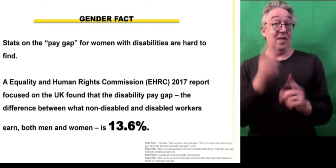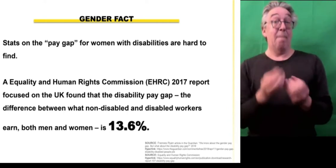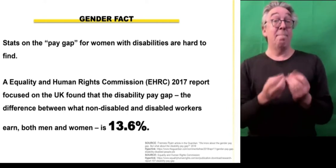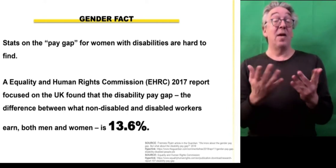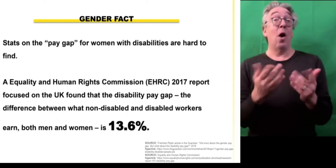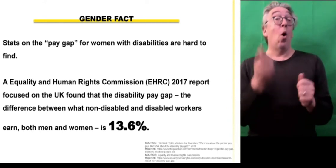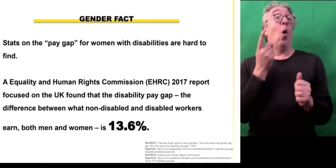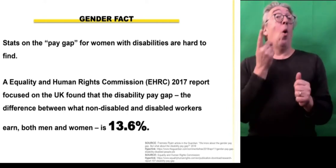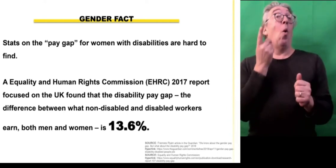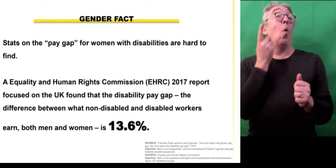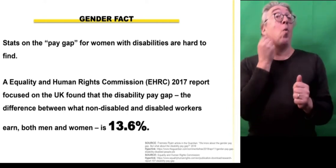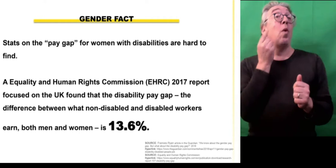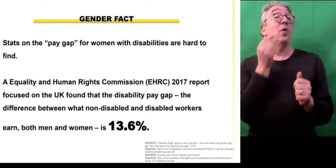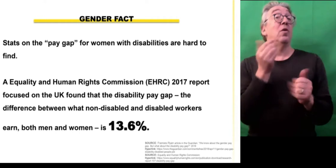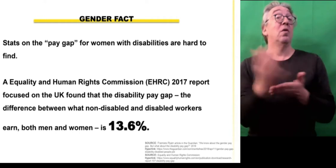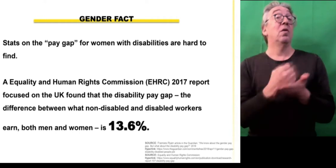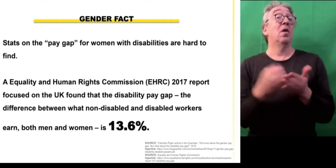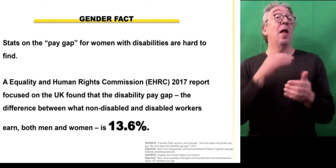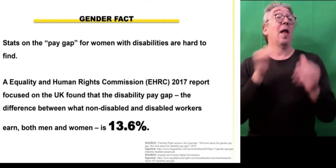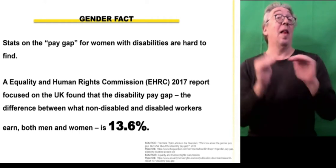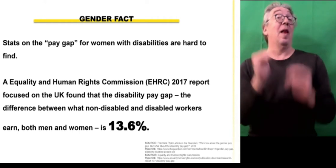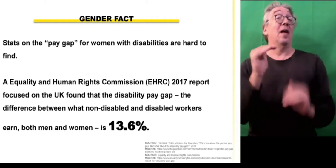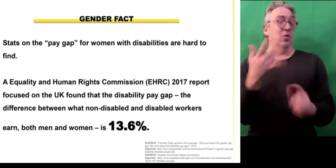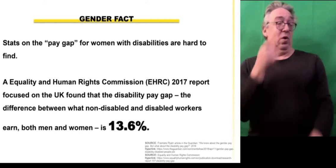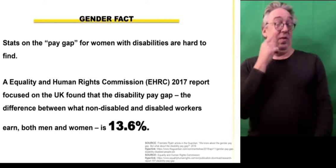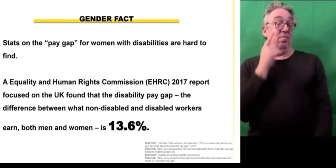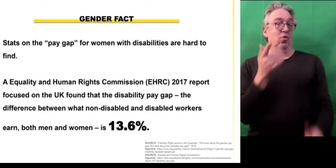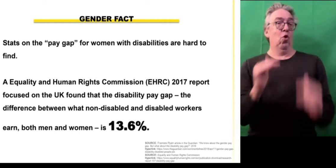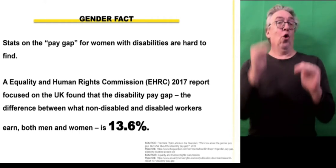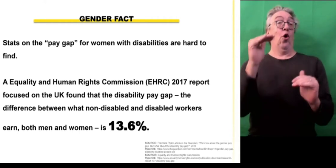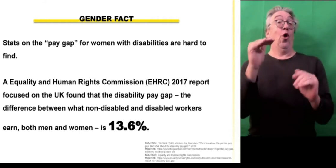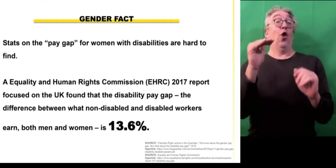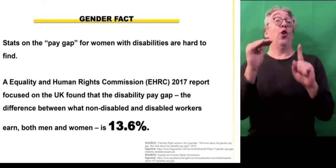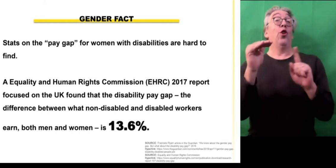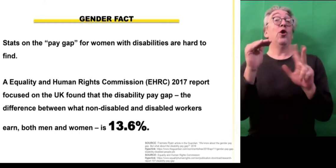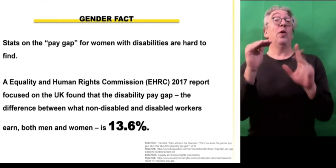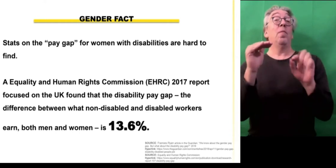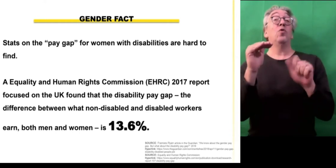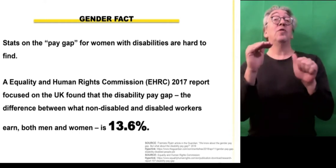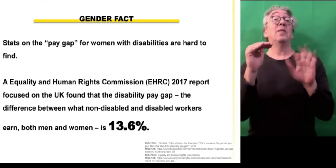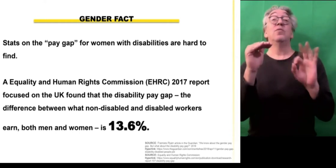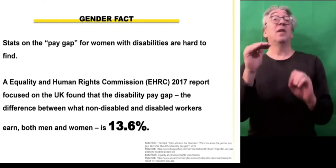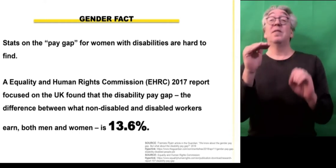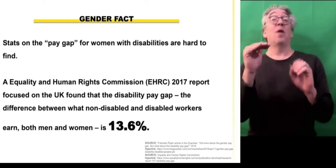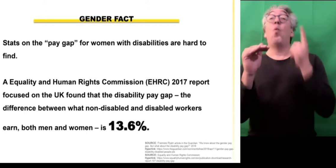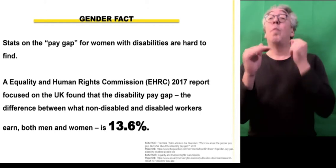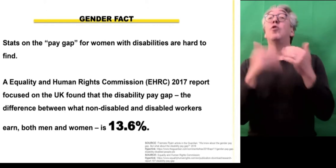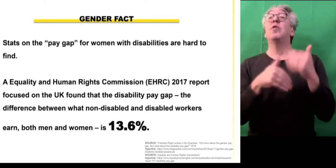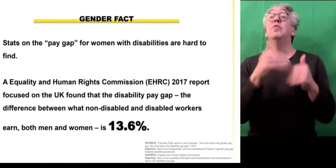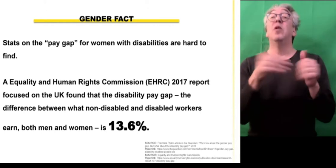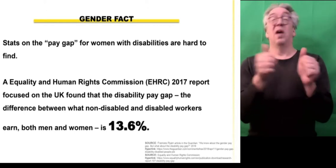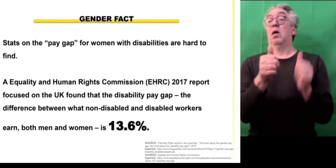below, so you can think on how little wages women do get. And this has implications. So this